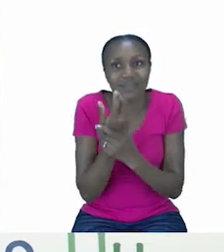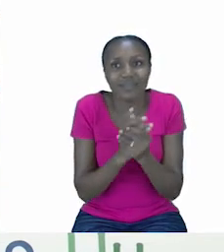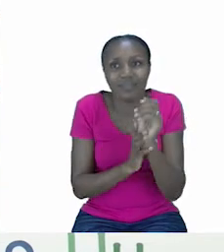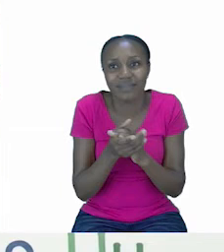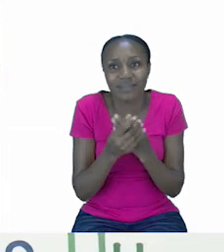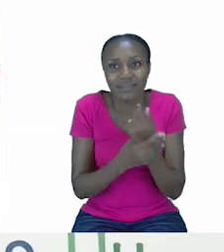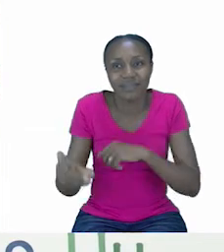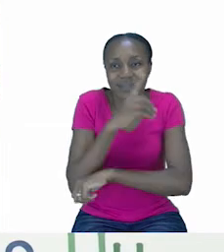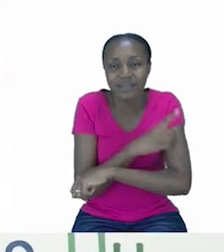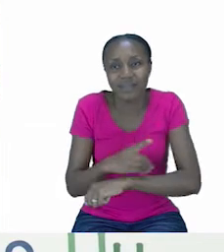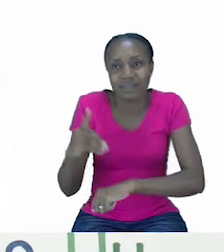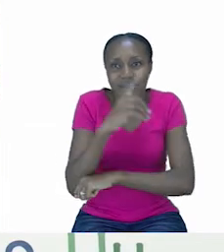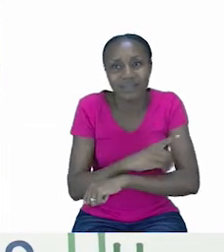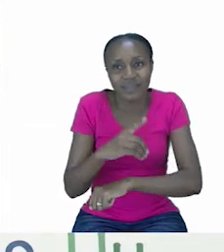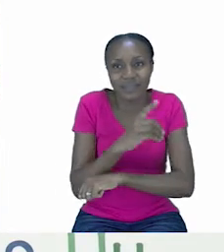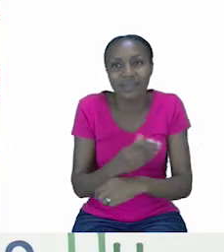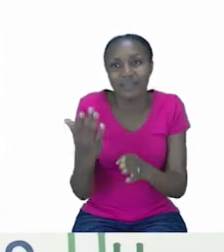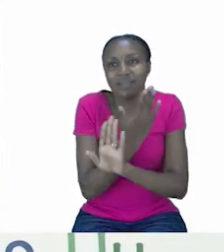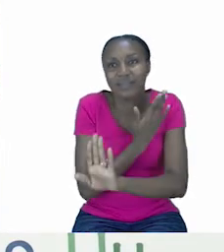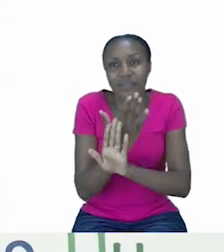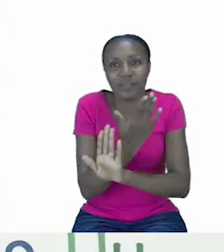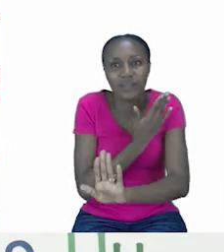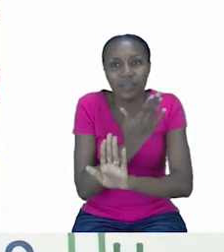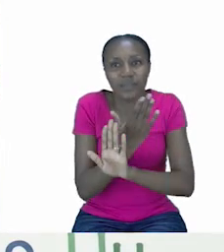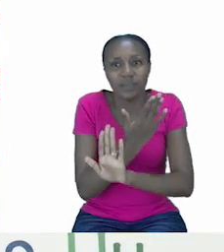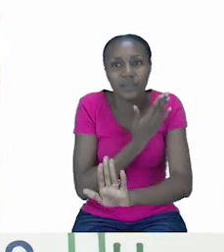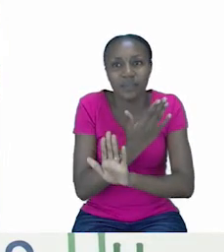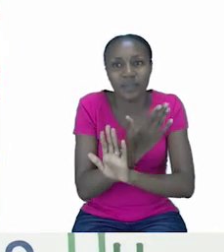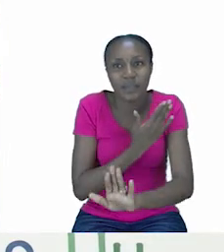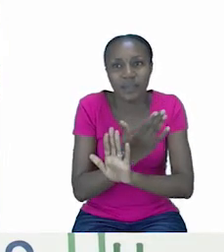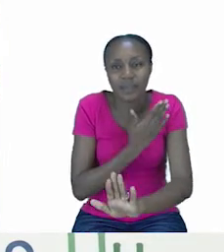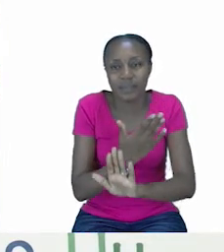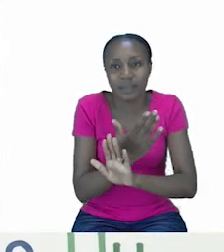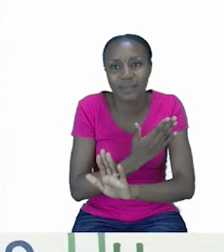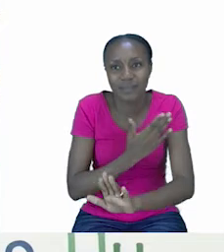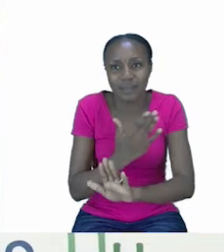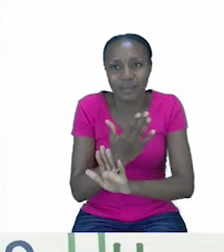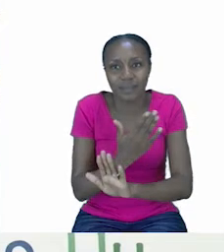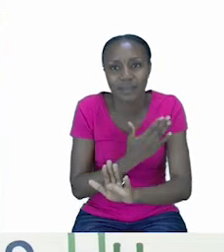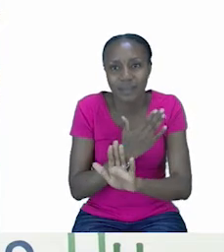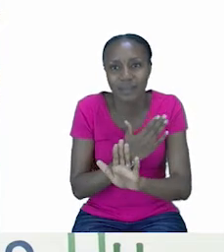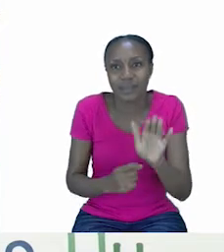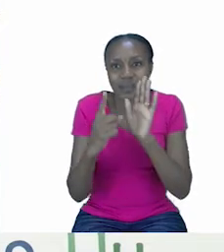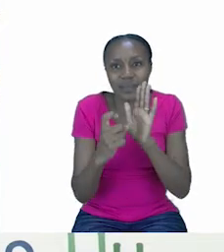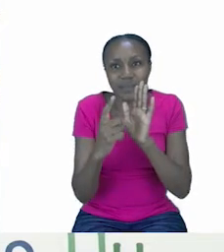Sanitize every day so the germs can stay away.